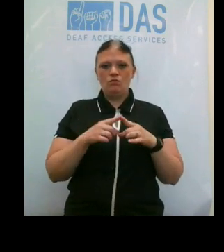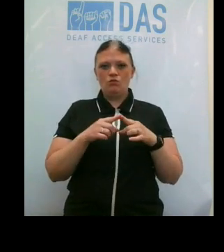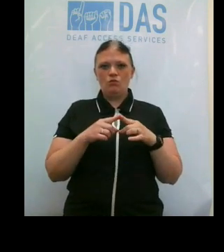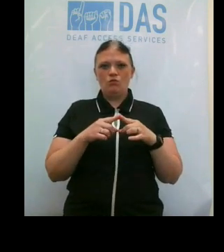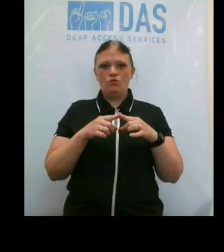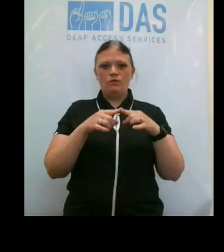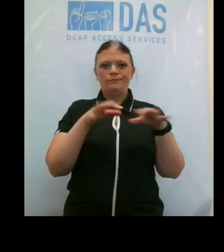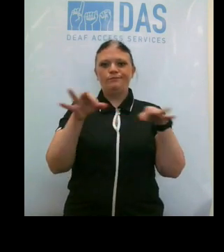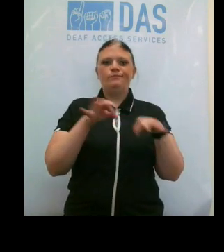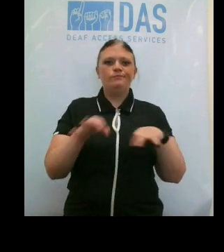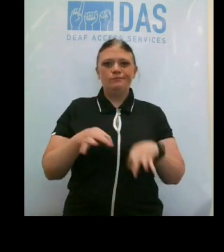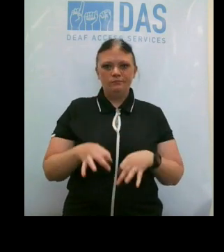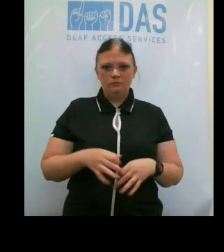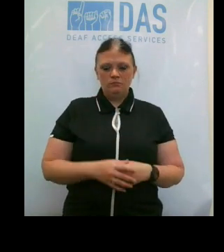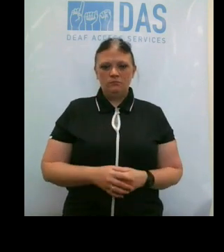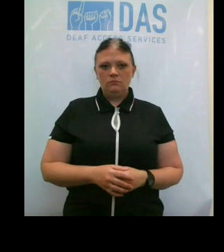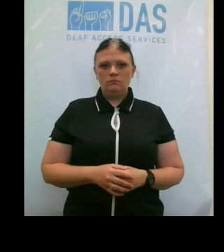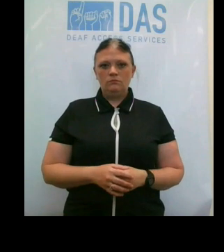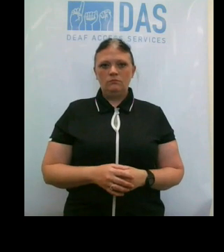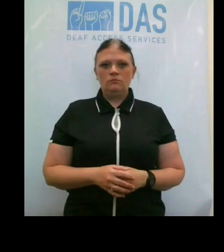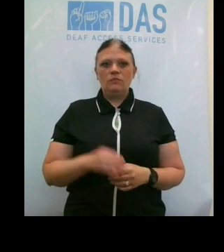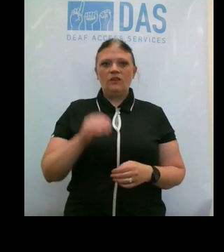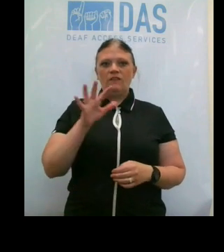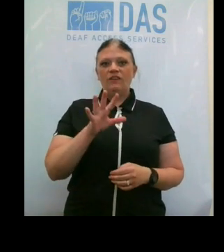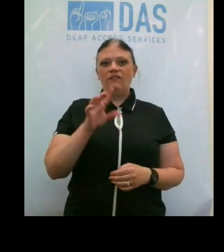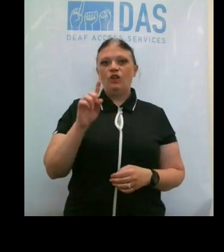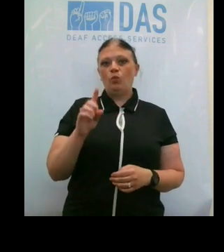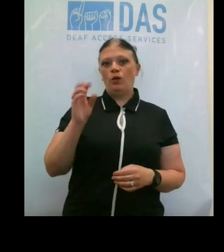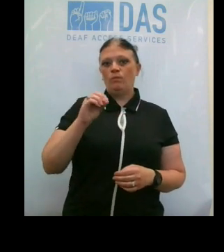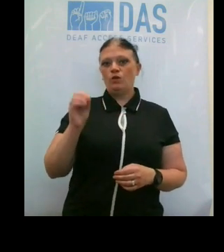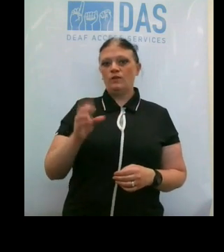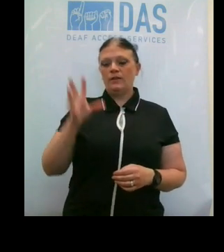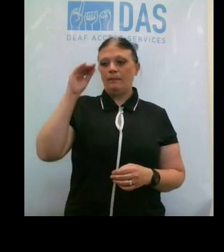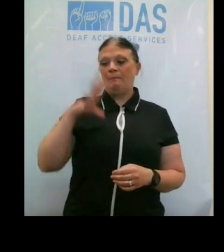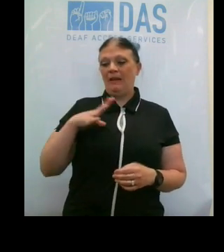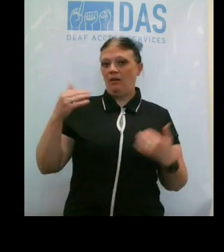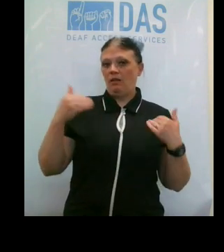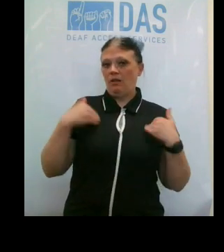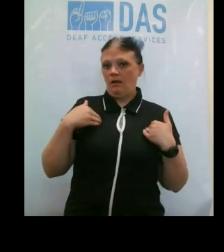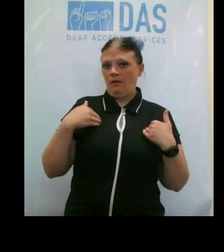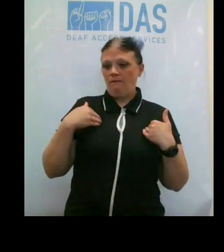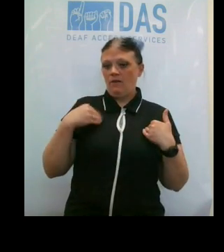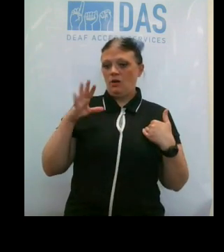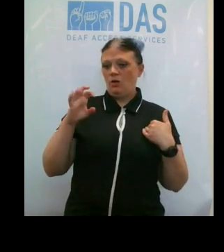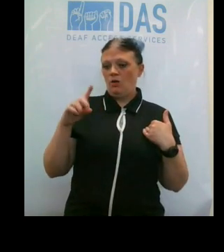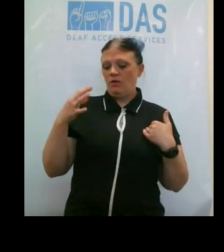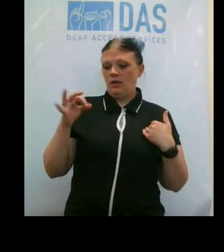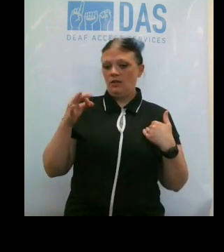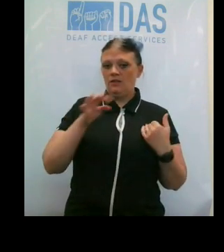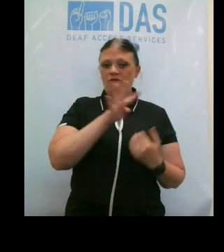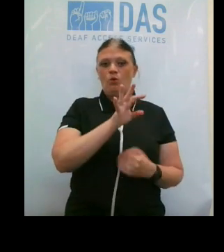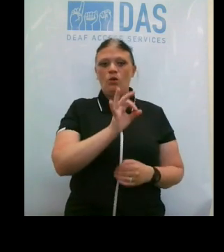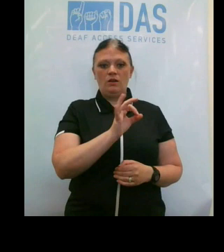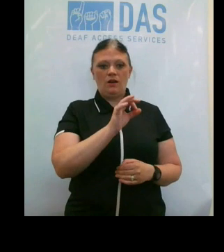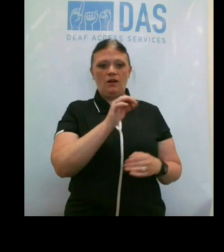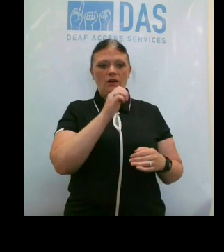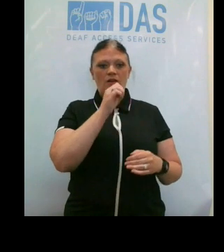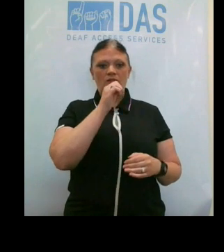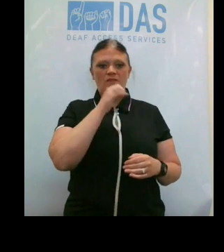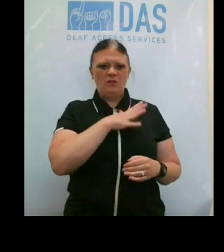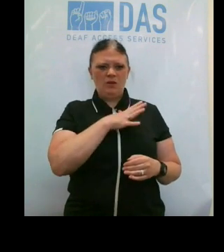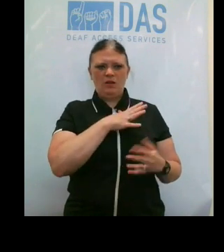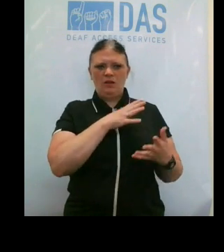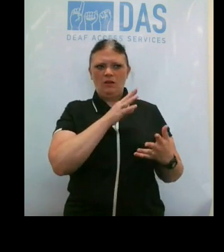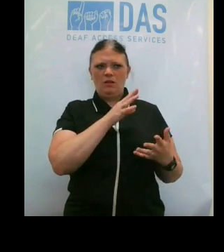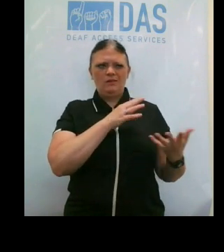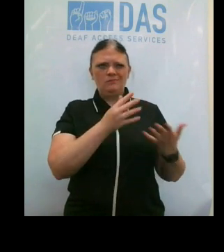males and females. It is actually 51% males that have COVID-19, 49% females, which is kind of opposite what our